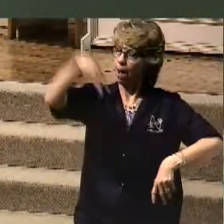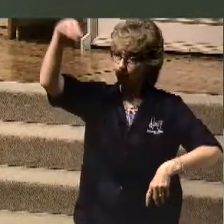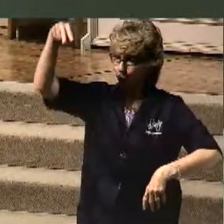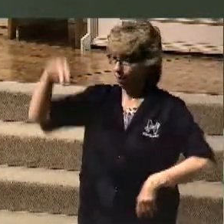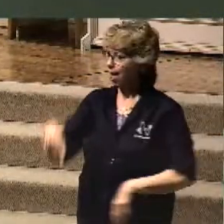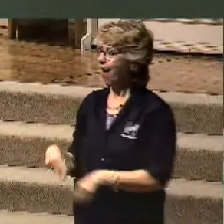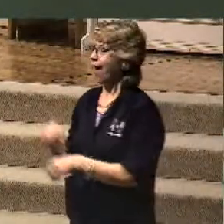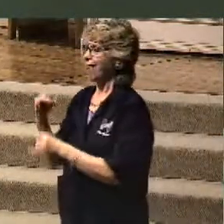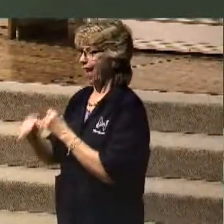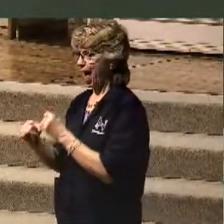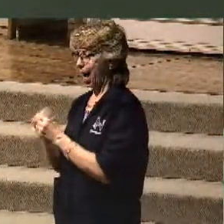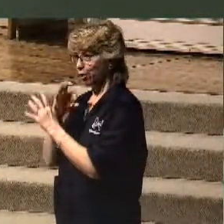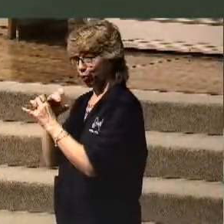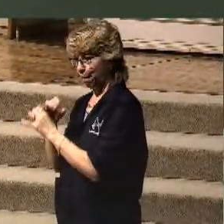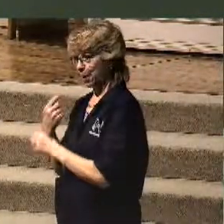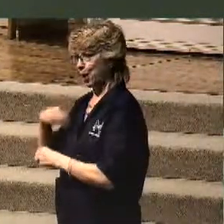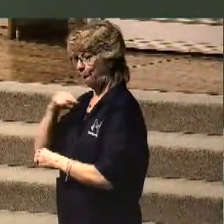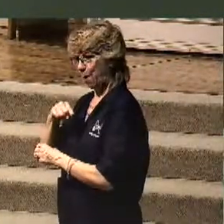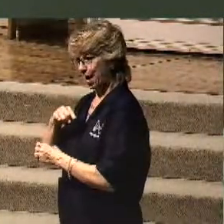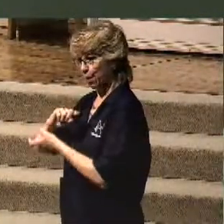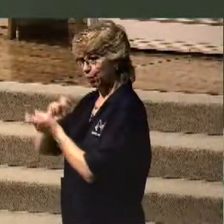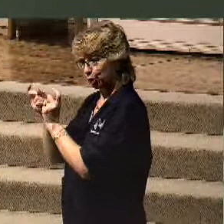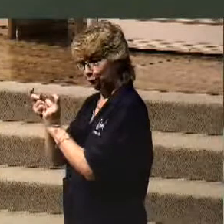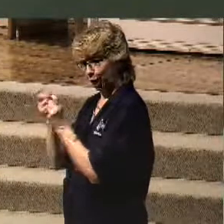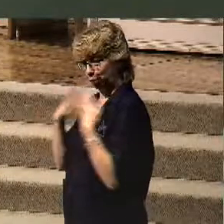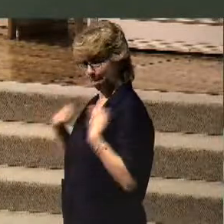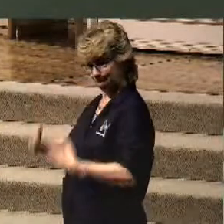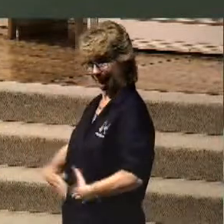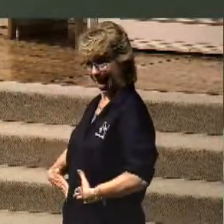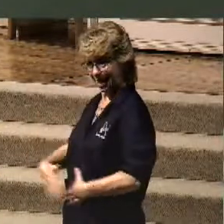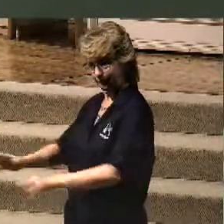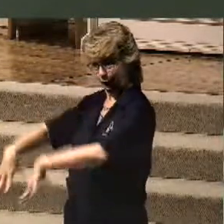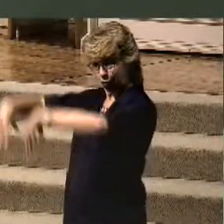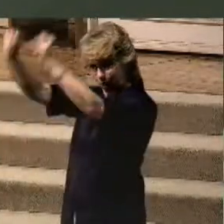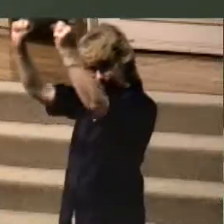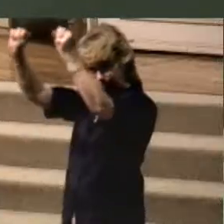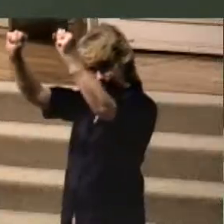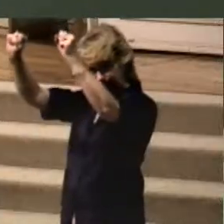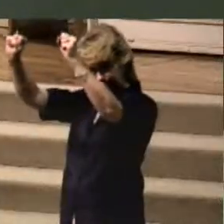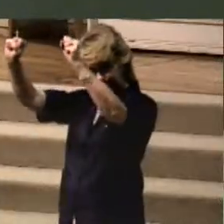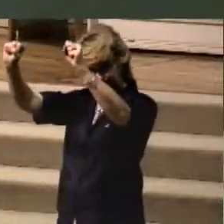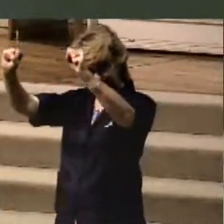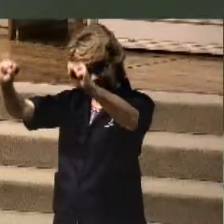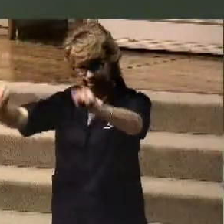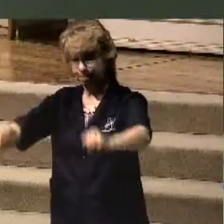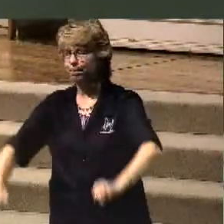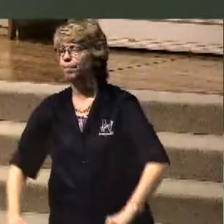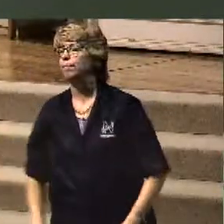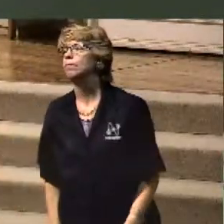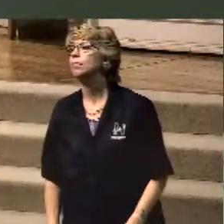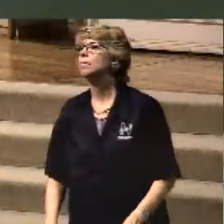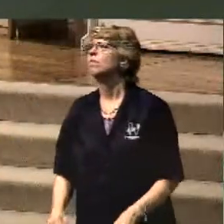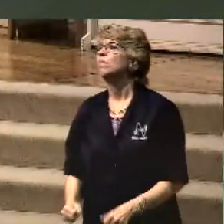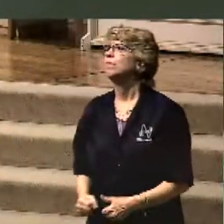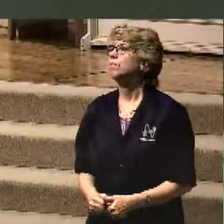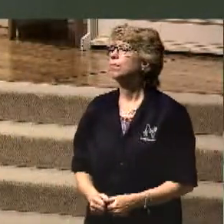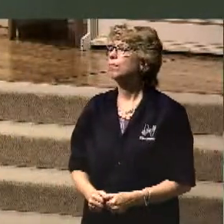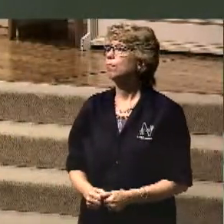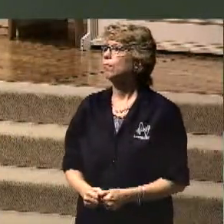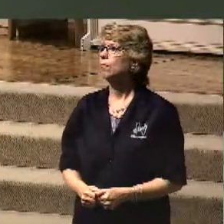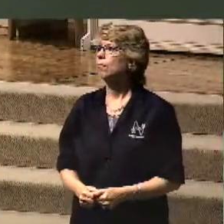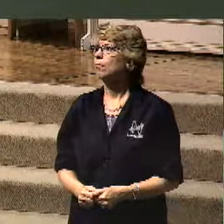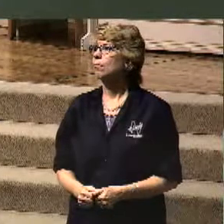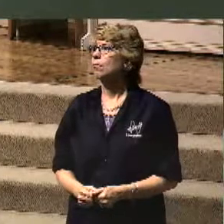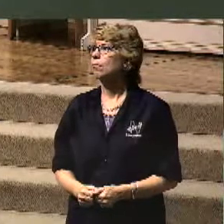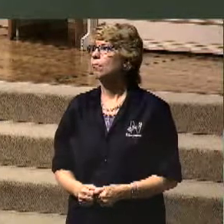this one verse, that it would throw everything else and all the other scriptures, they would throw it out. To say that we